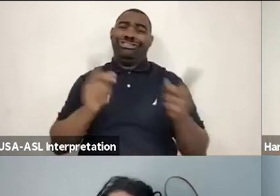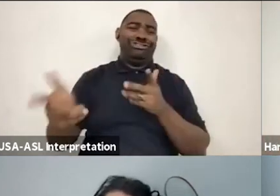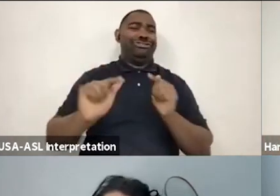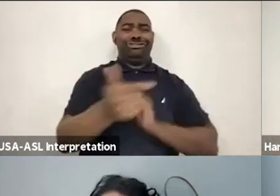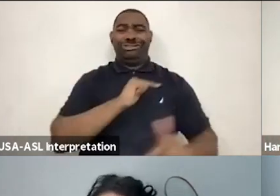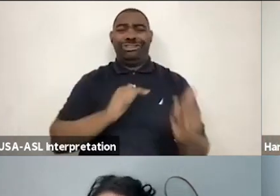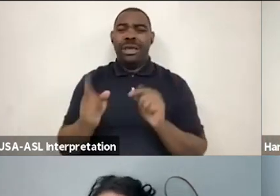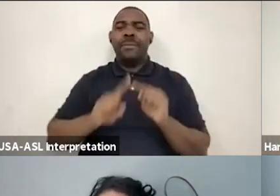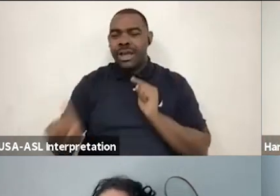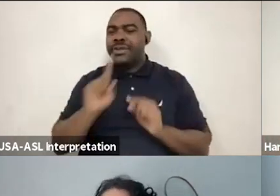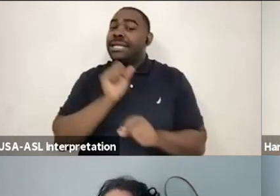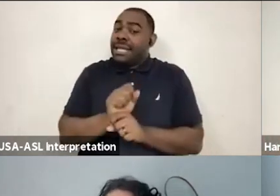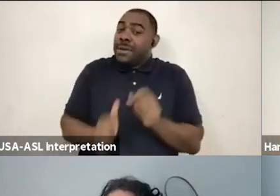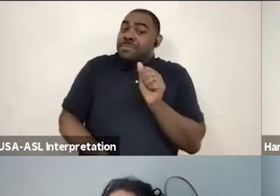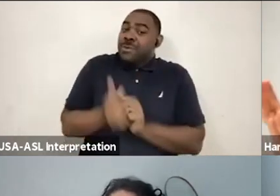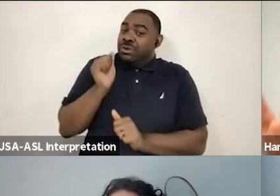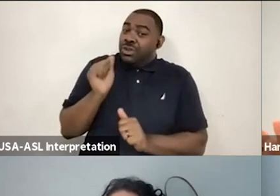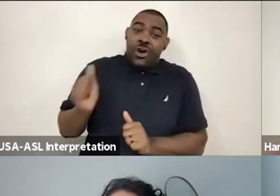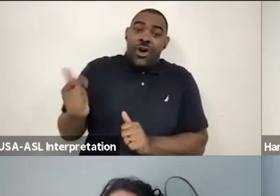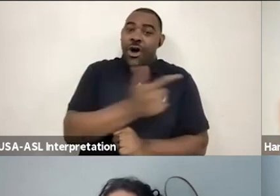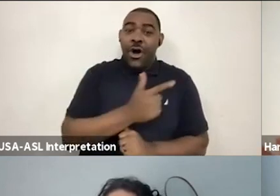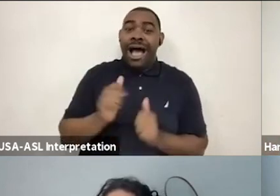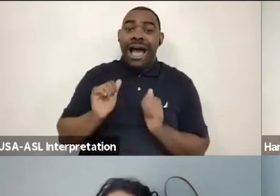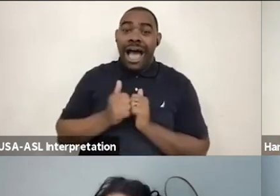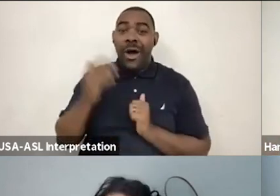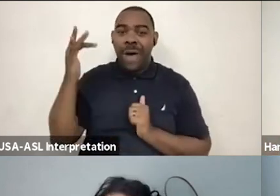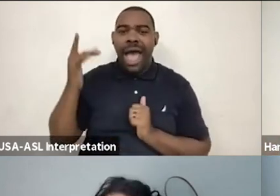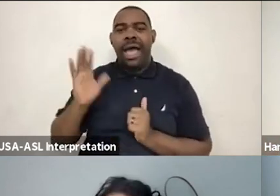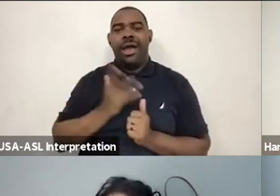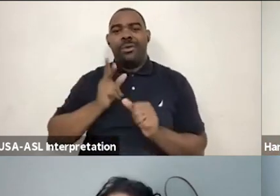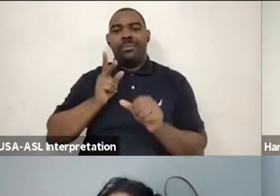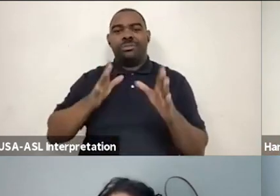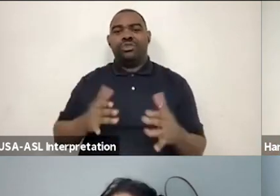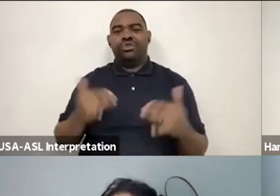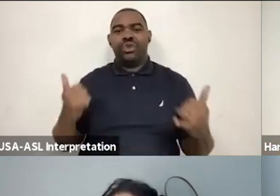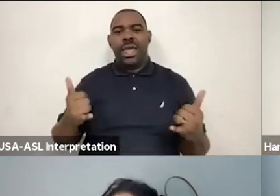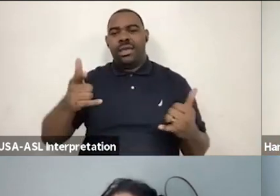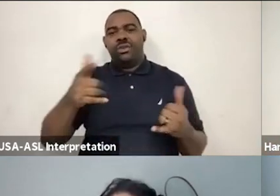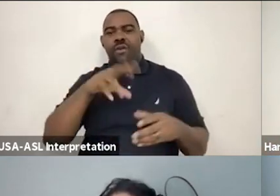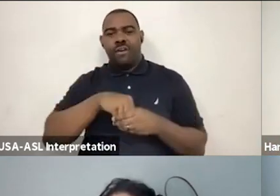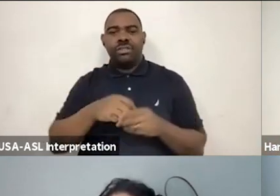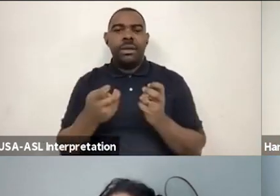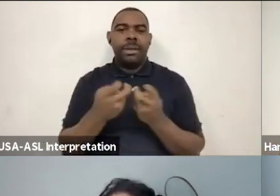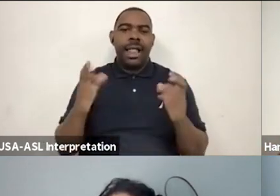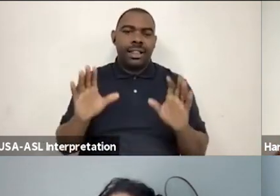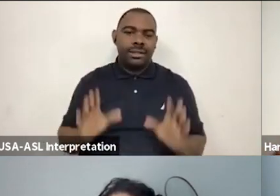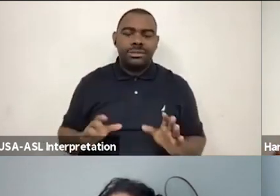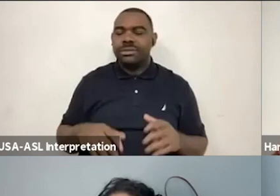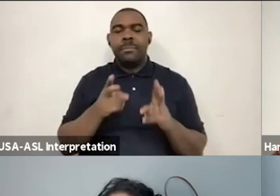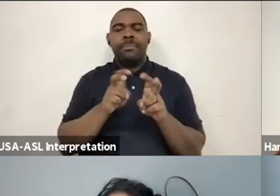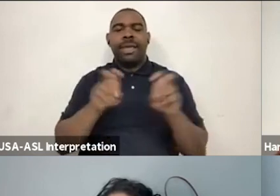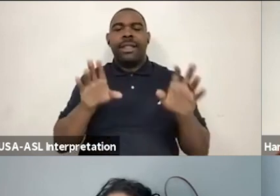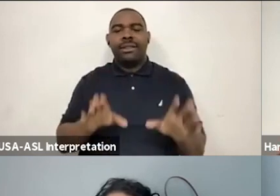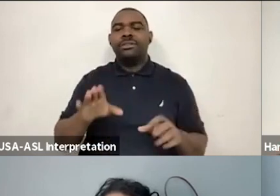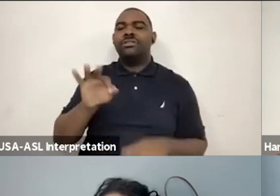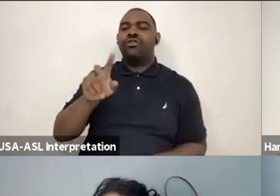this. And that is thanks mostly all to our incredible participants today, our panelists, Fred,